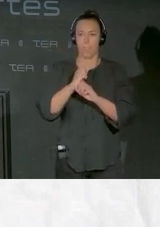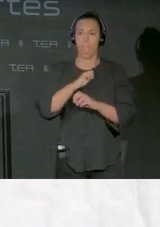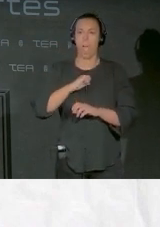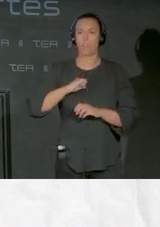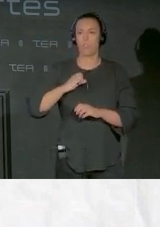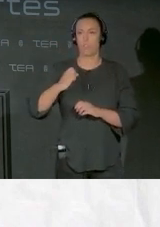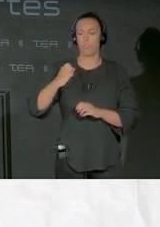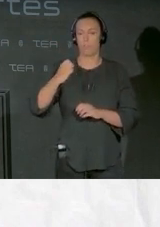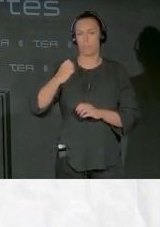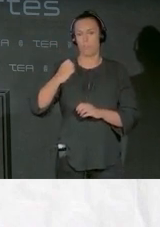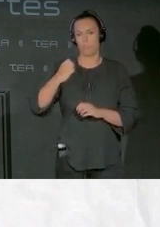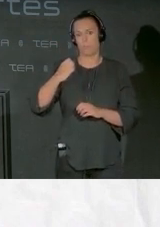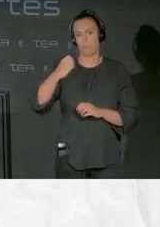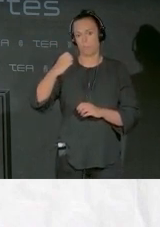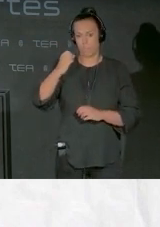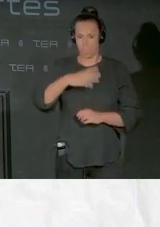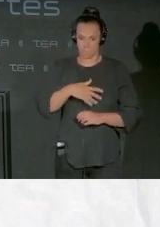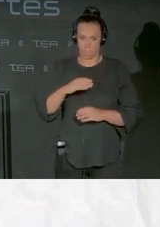sources of revenues,